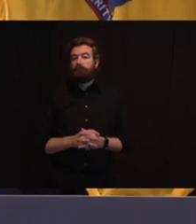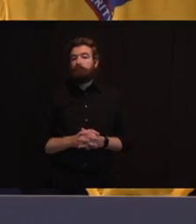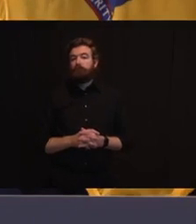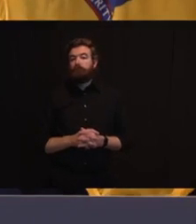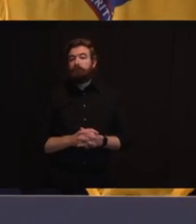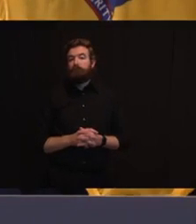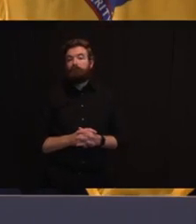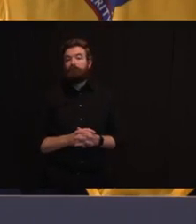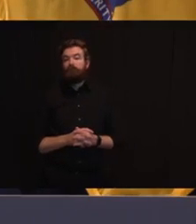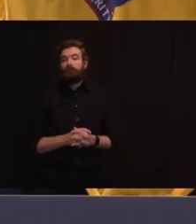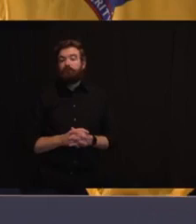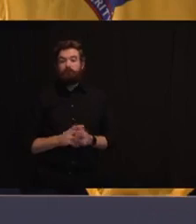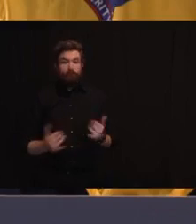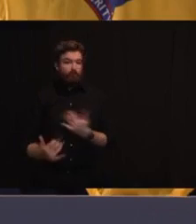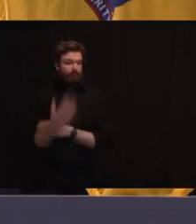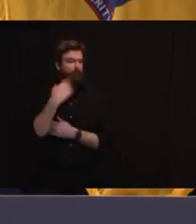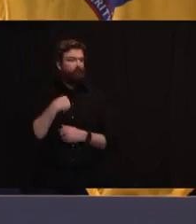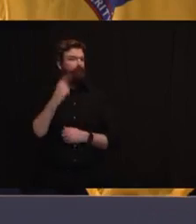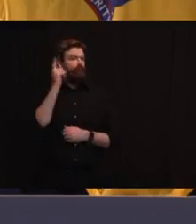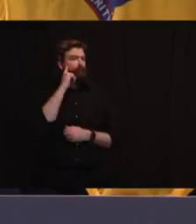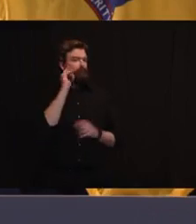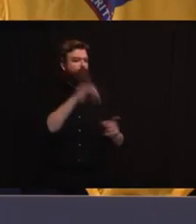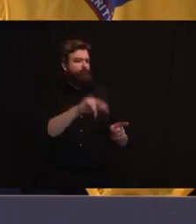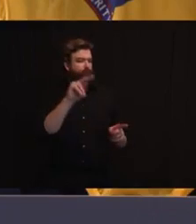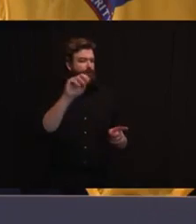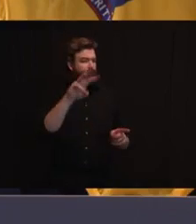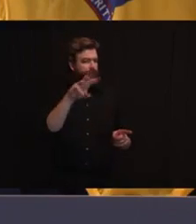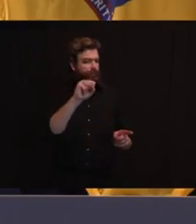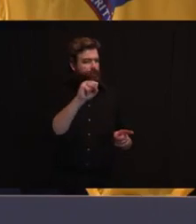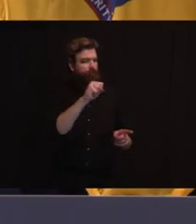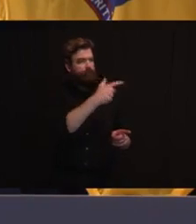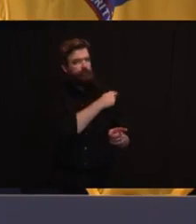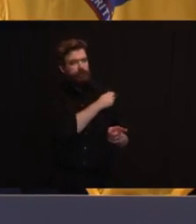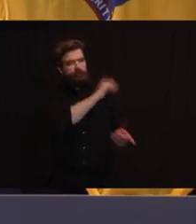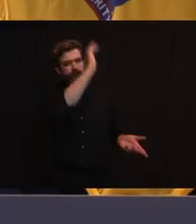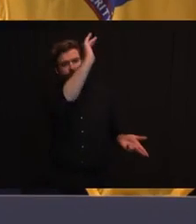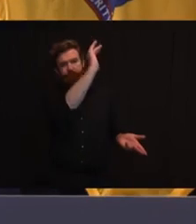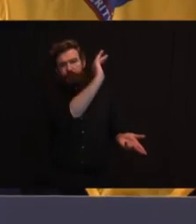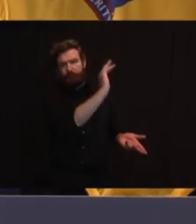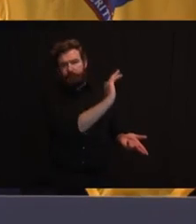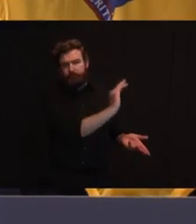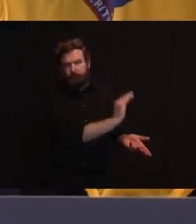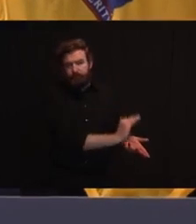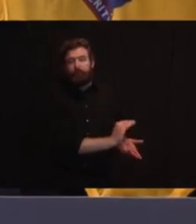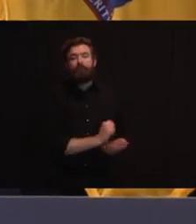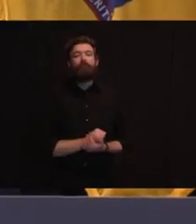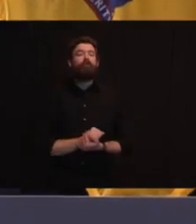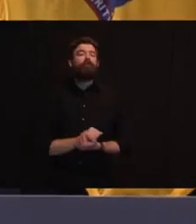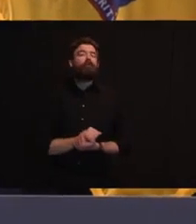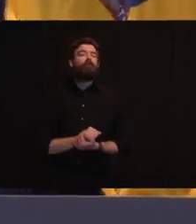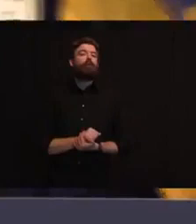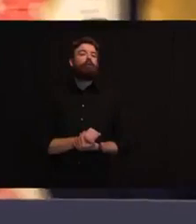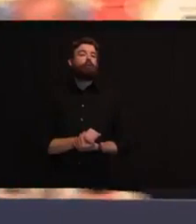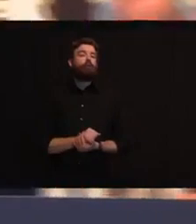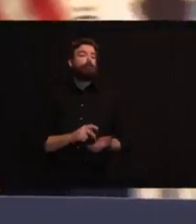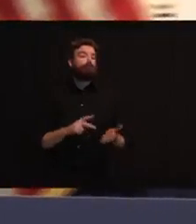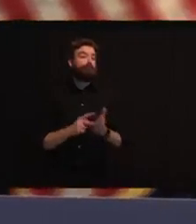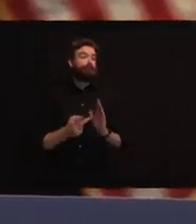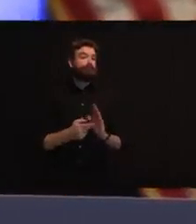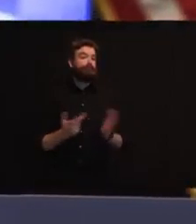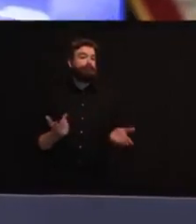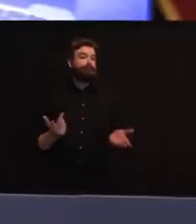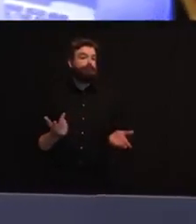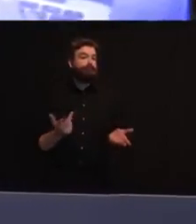morning, that's not true, so it's going to take longer. Do you have next week's allocation, Judy? I don't have the exact numbers. It